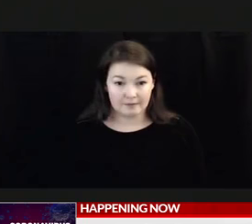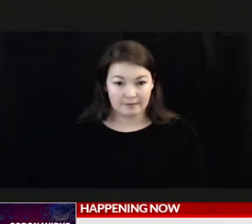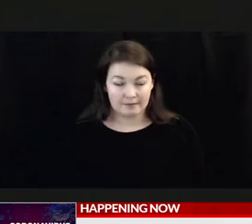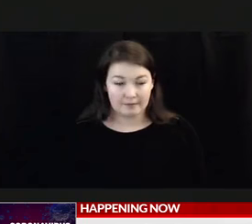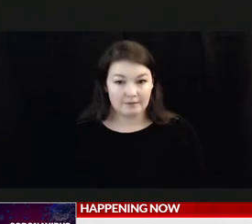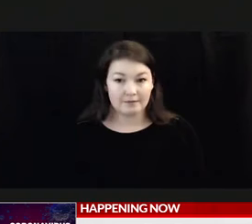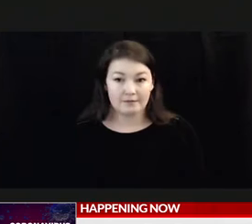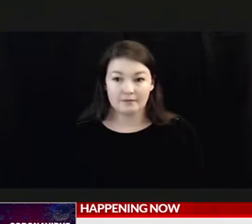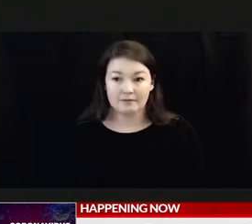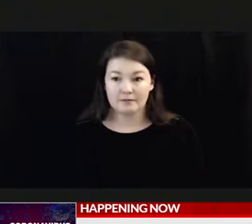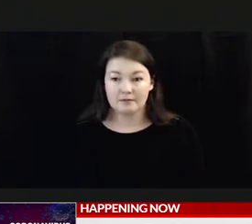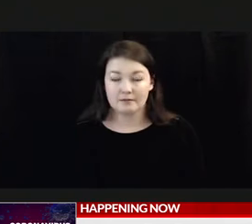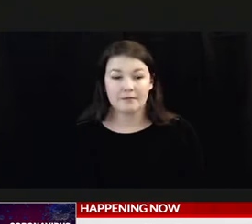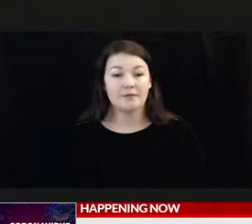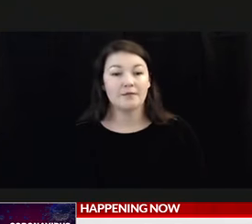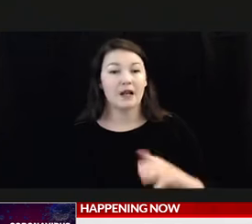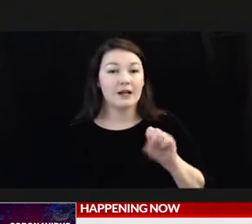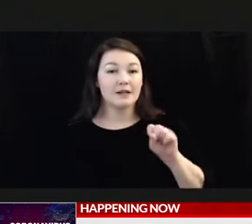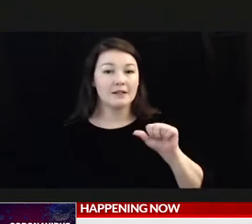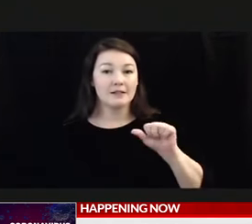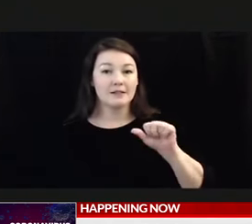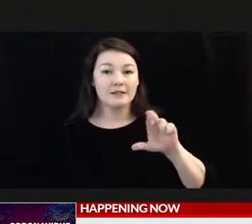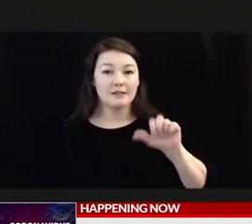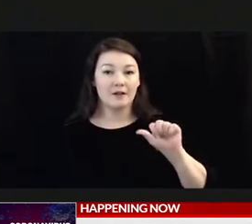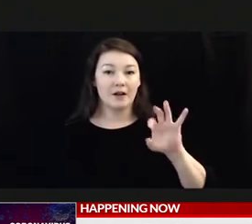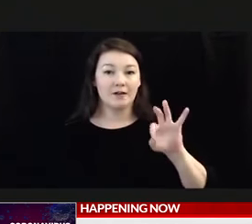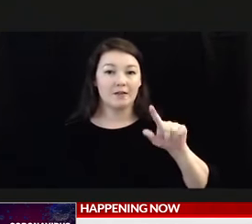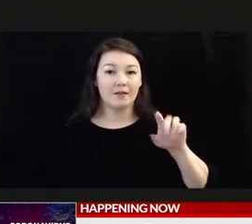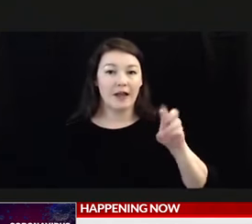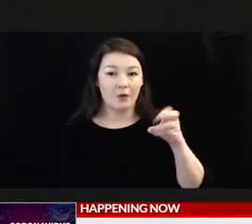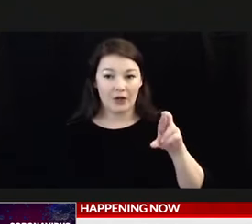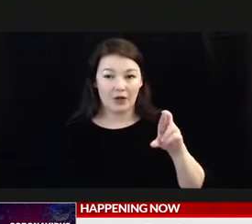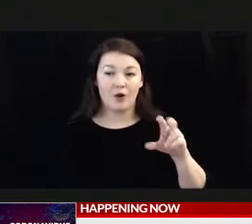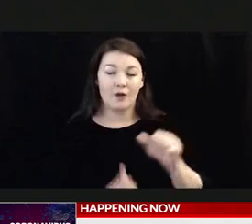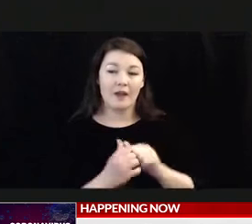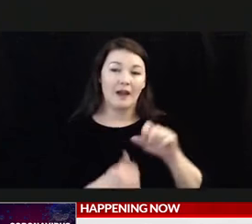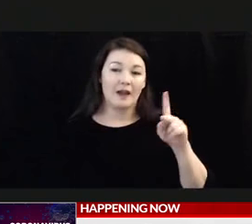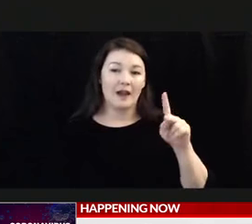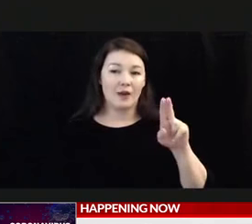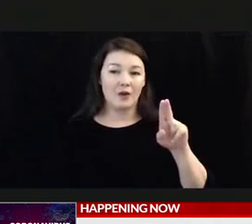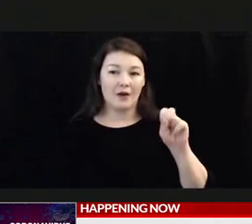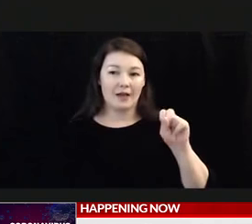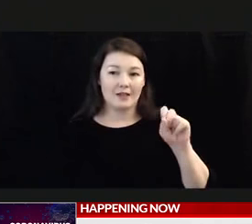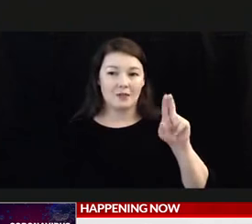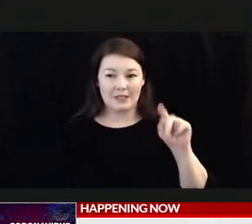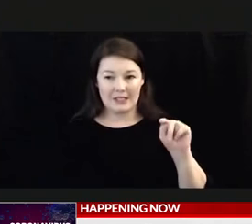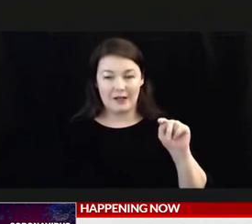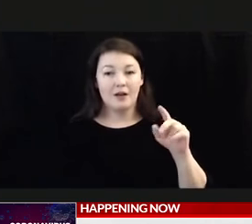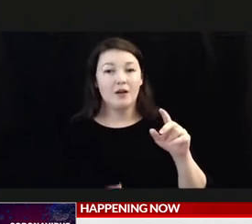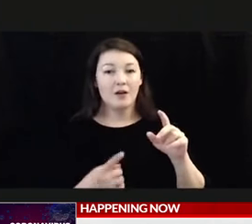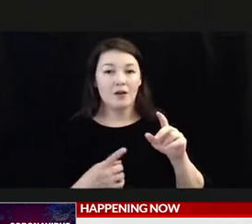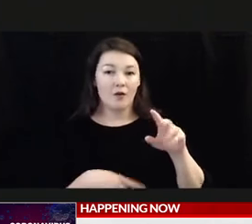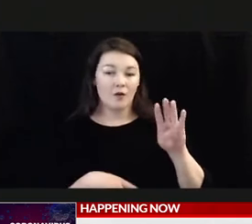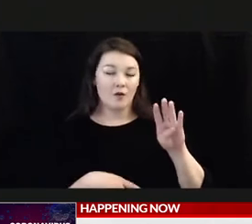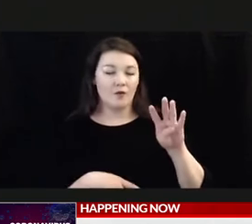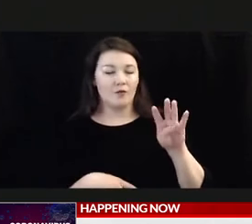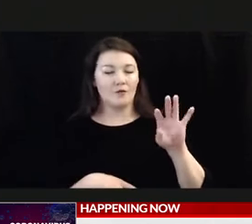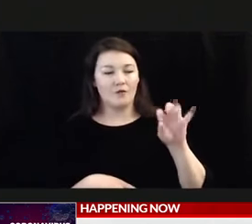Governor Polis, Sarah Flower with KSUT, Four Corners Public Radio. I have a question for Dr. Herlihy, too. As far as the science,